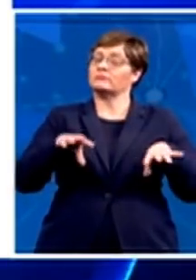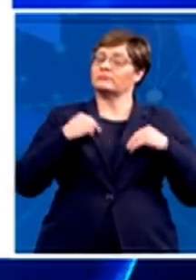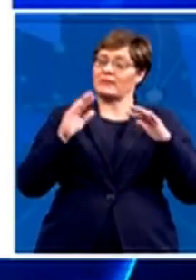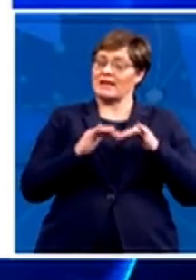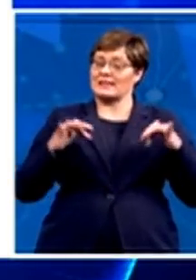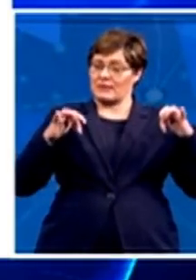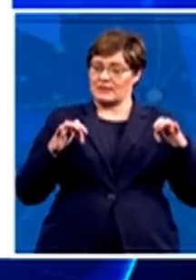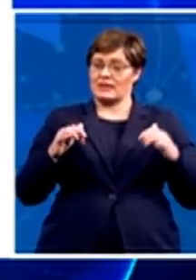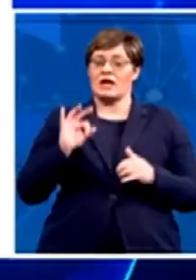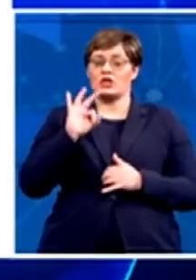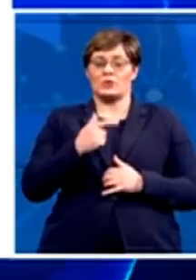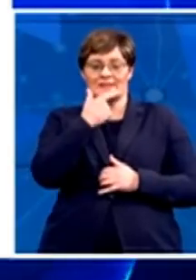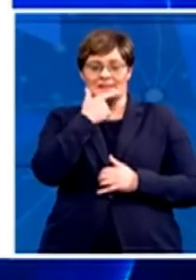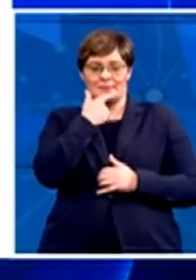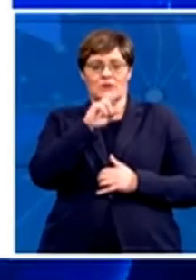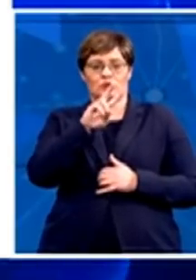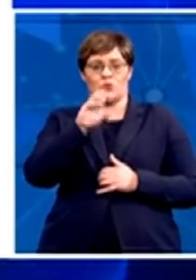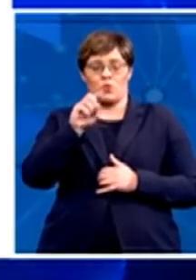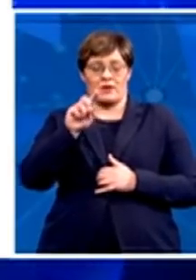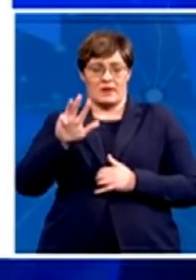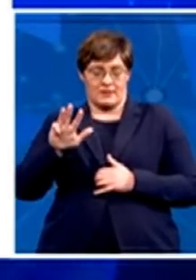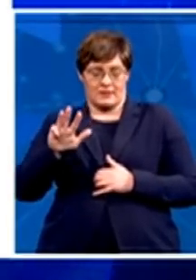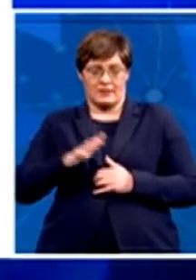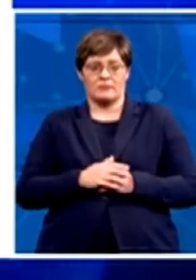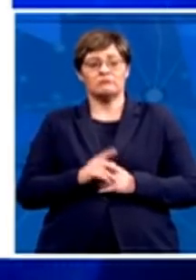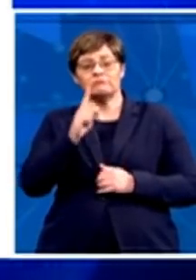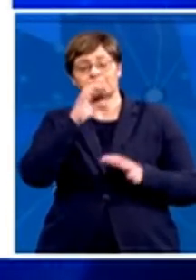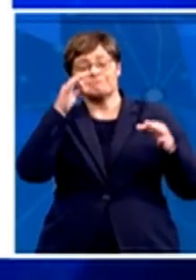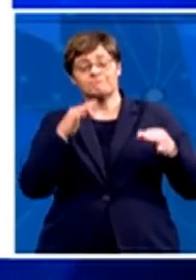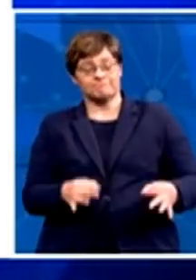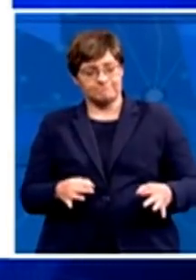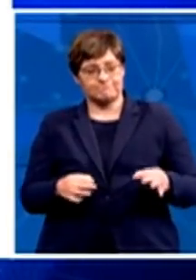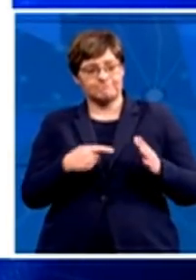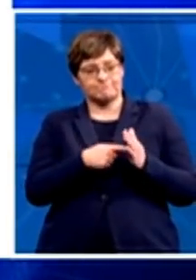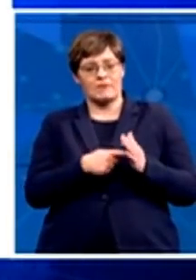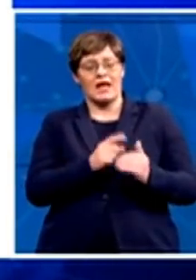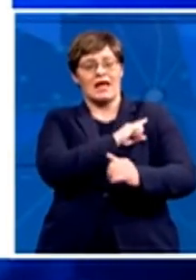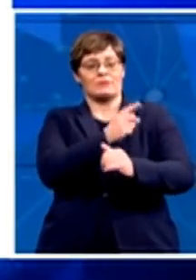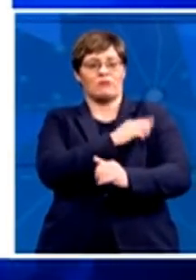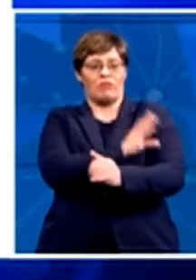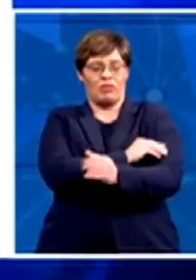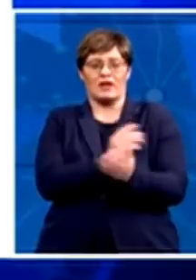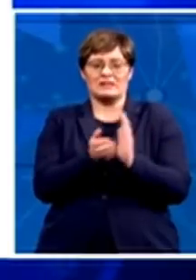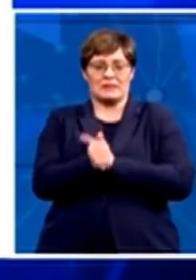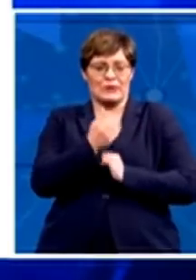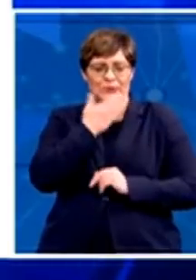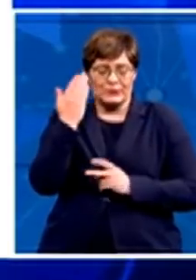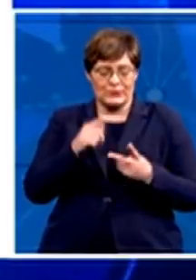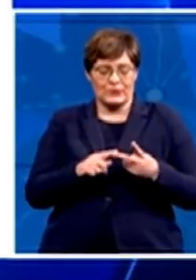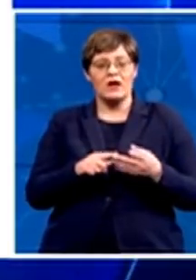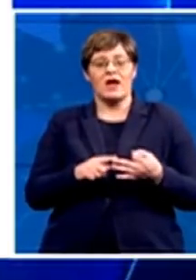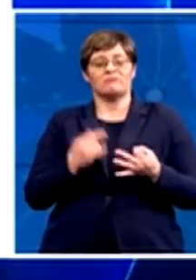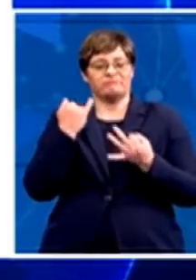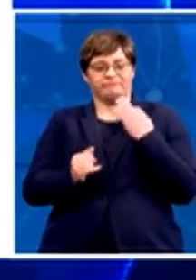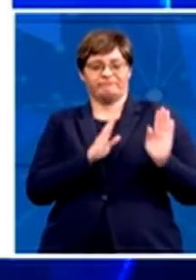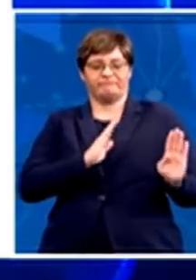2019. They define the terms incapacity, incompetence, and misconduct, and they provide the